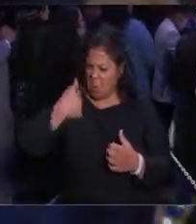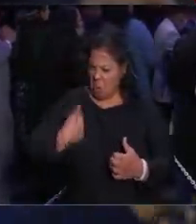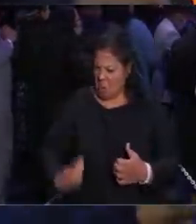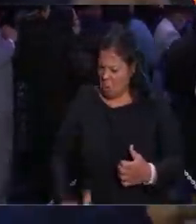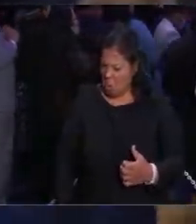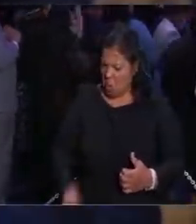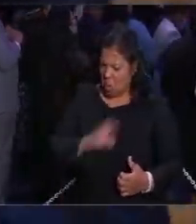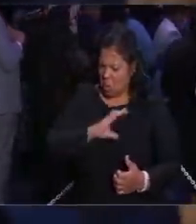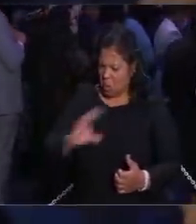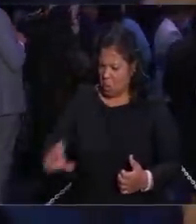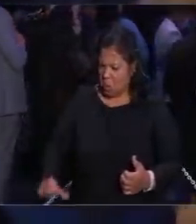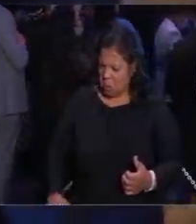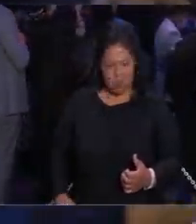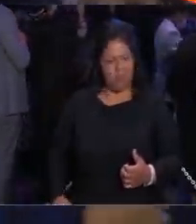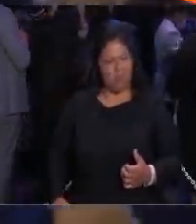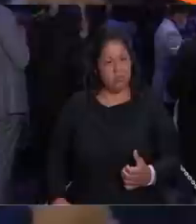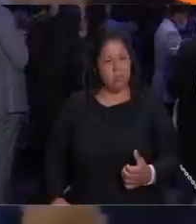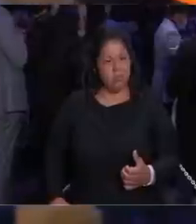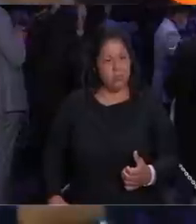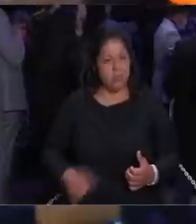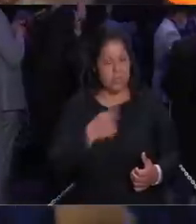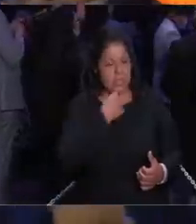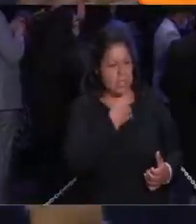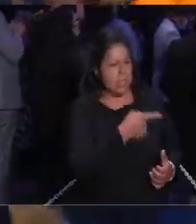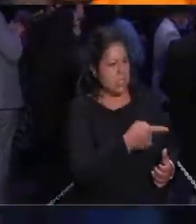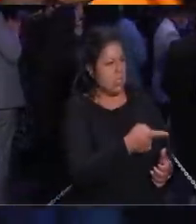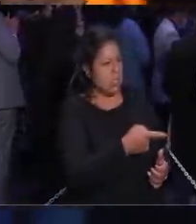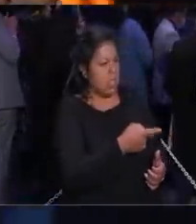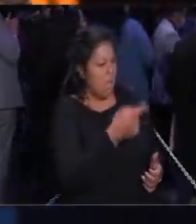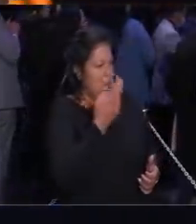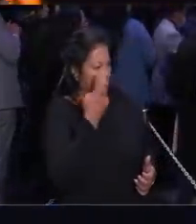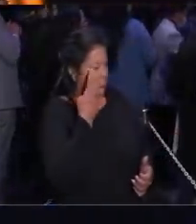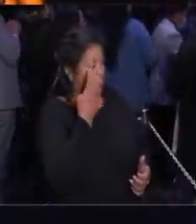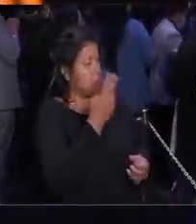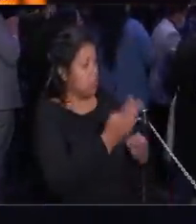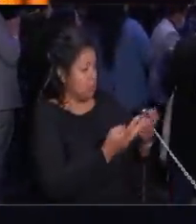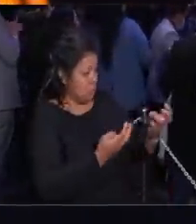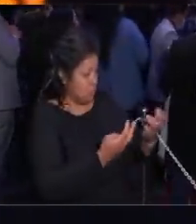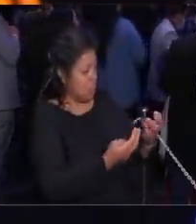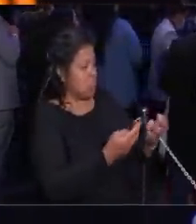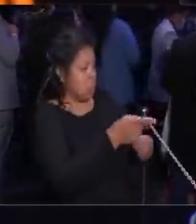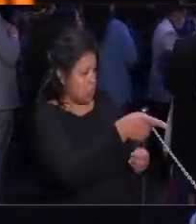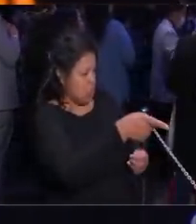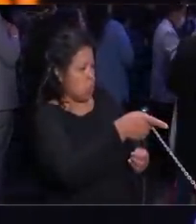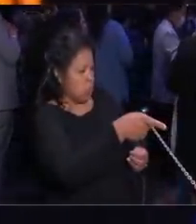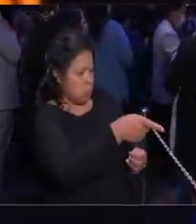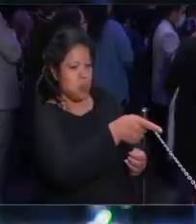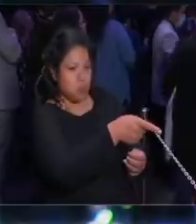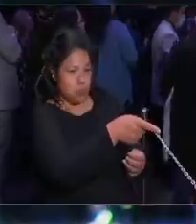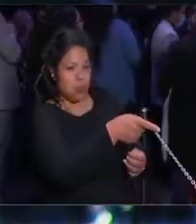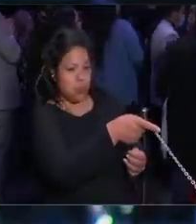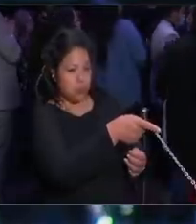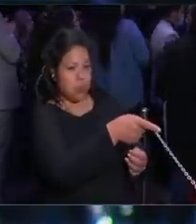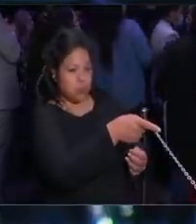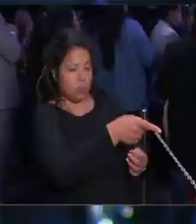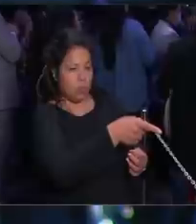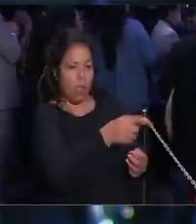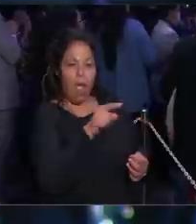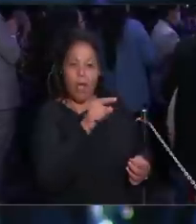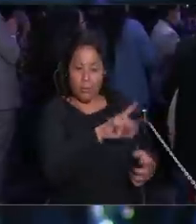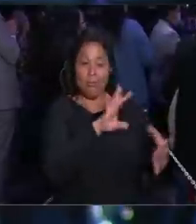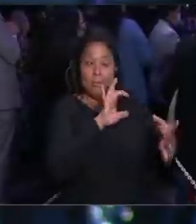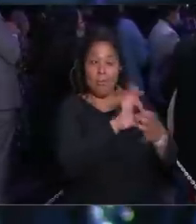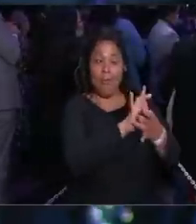¿cómo sabías que era cristiano? And I told him, I see ministry in you. Dije, miro ministerio en ti. And you